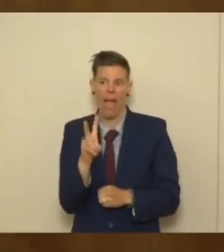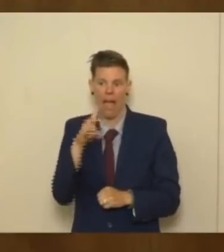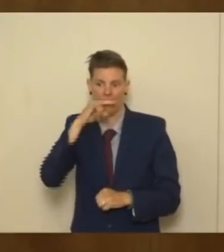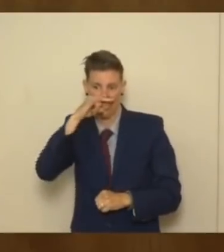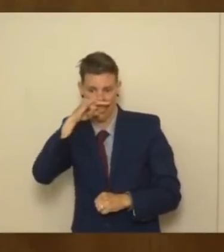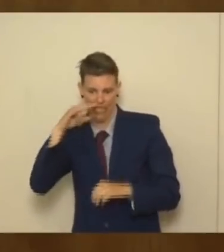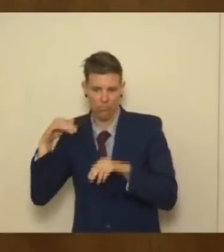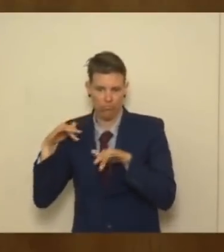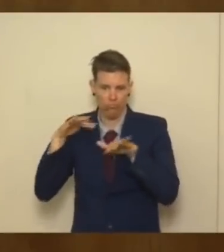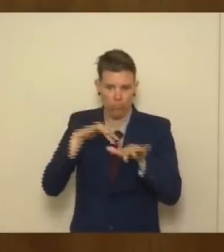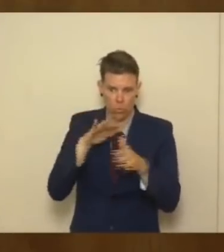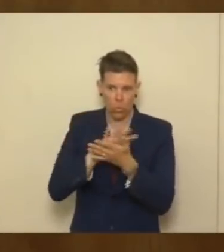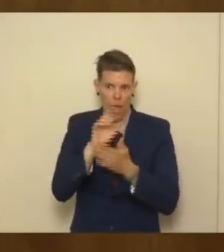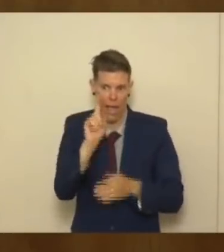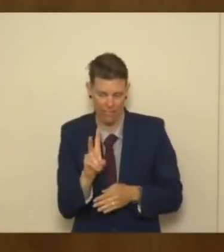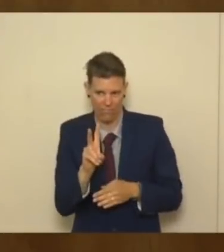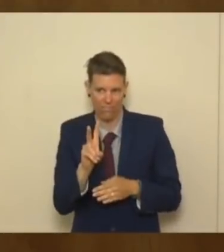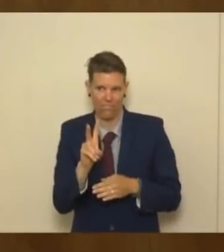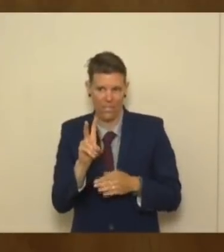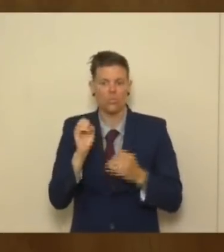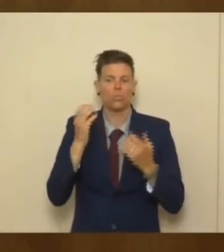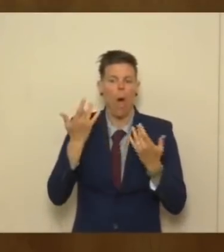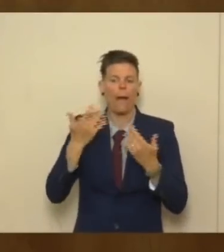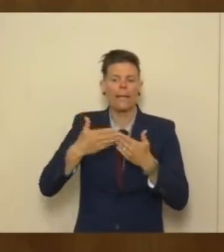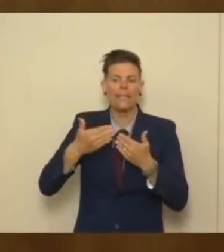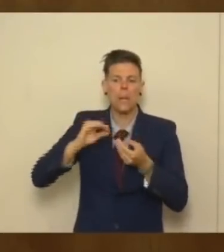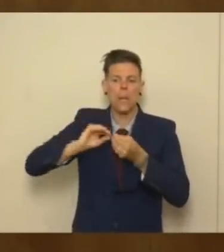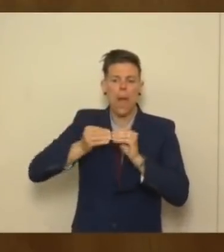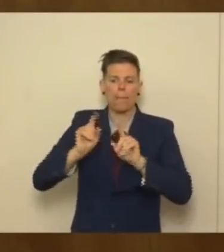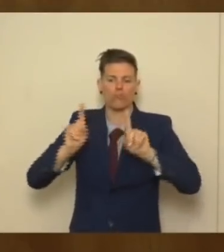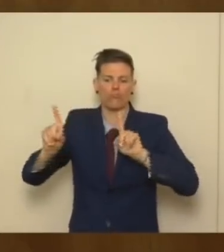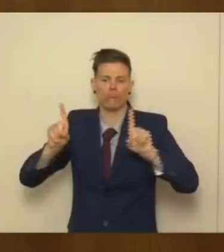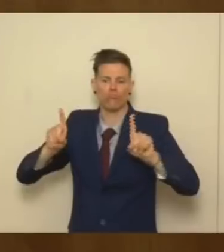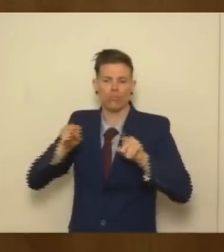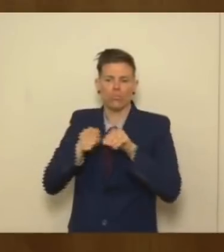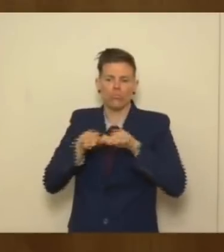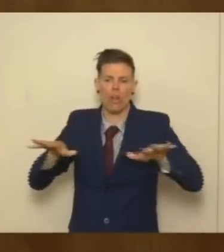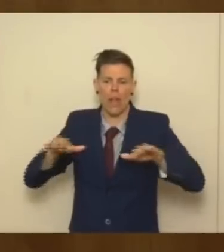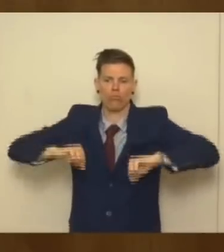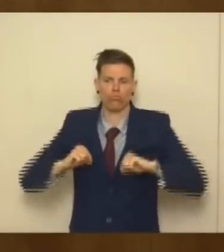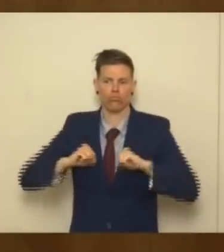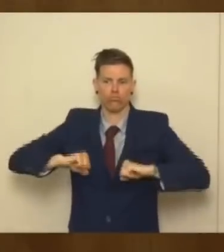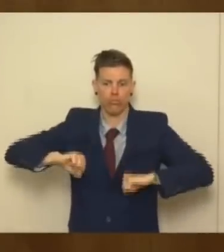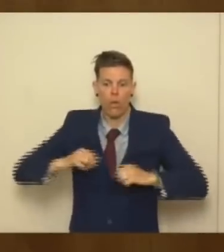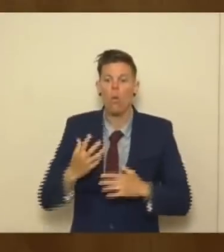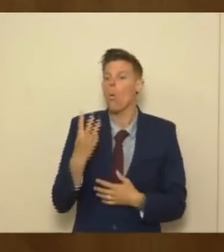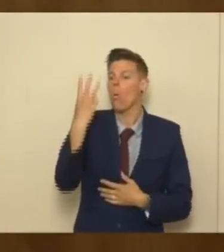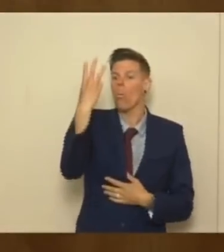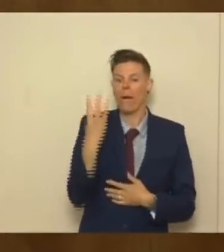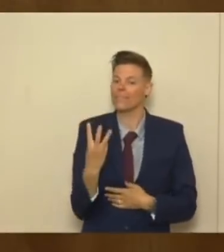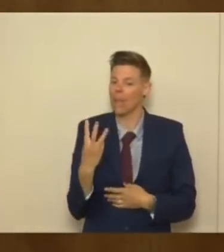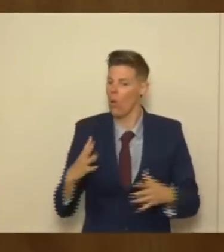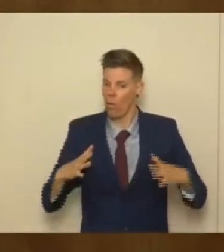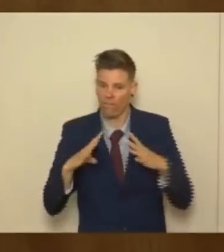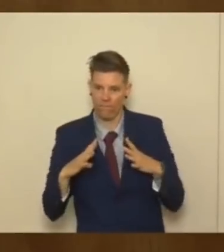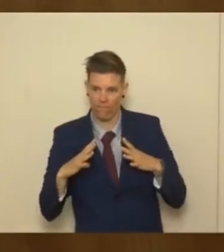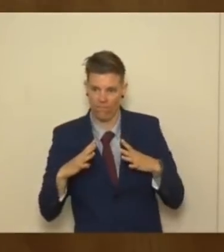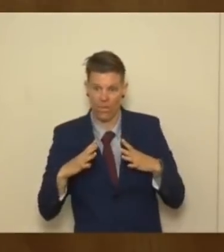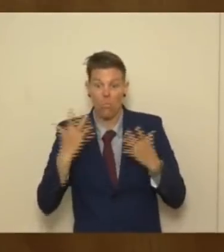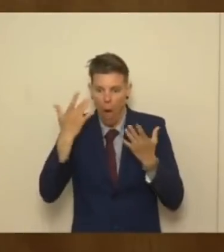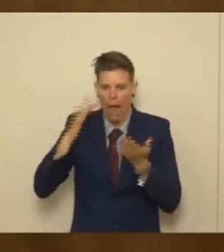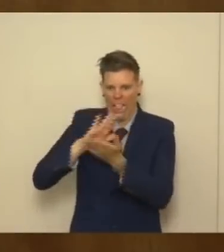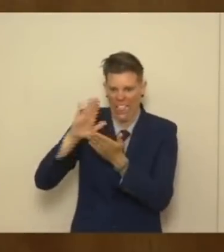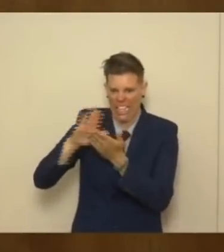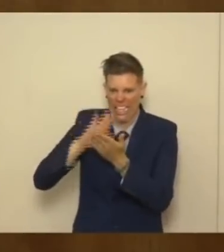kids. And then Wednesday, maybe the school is an off day, uses it for cleaning. And then Thursday, Friday,